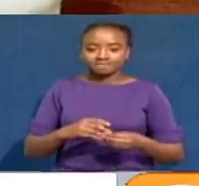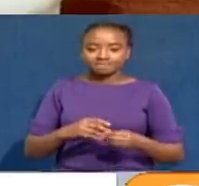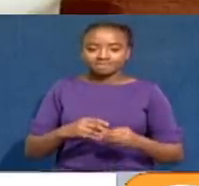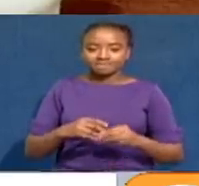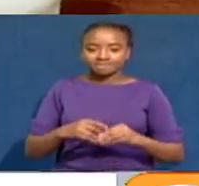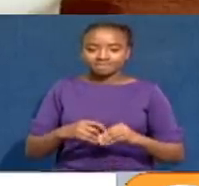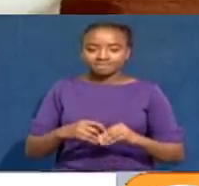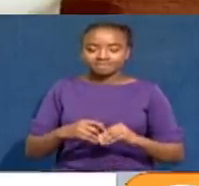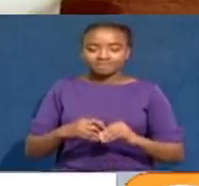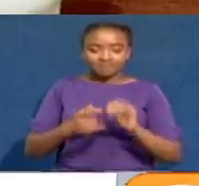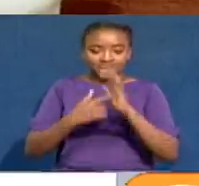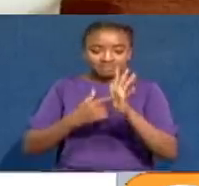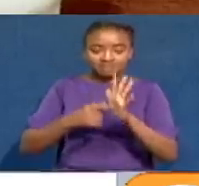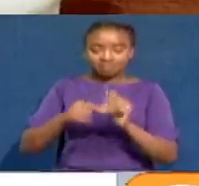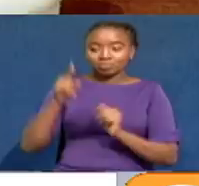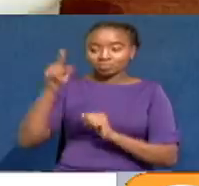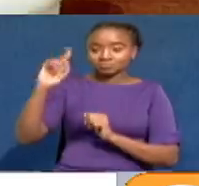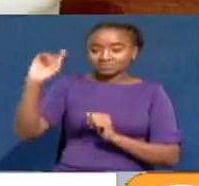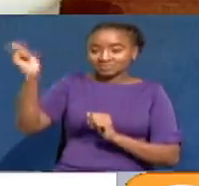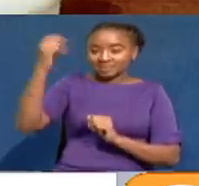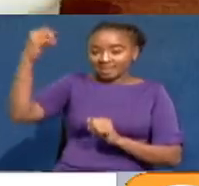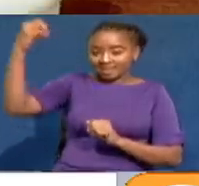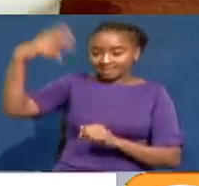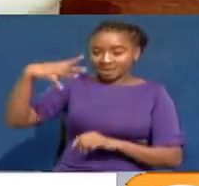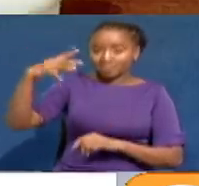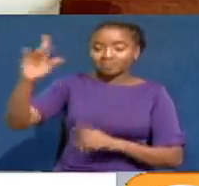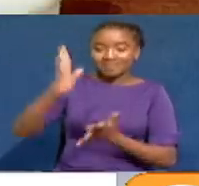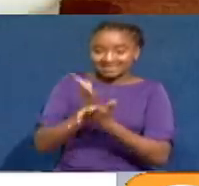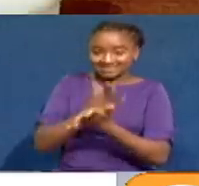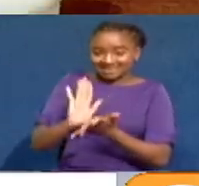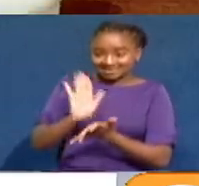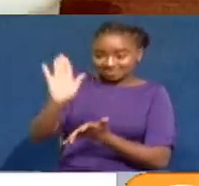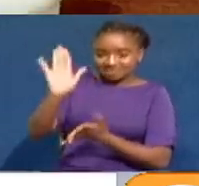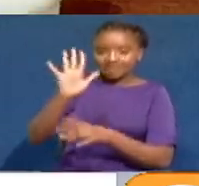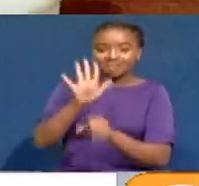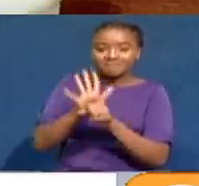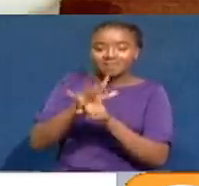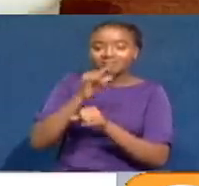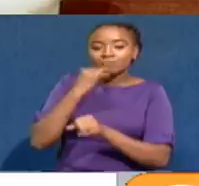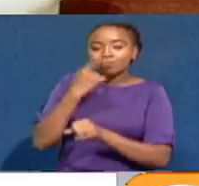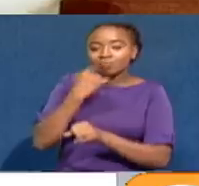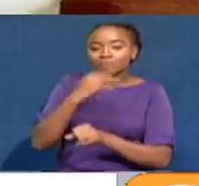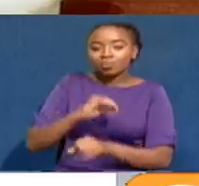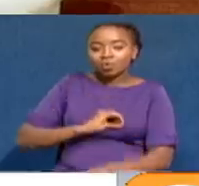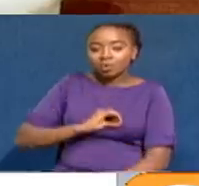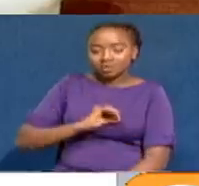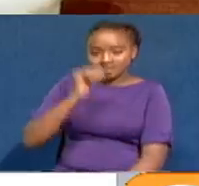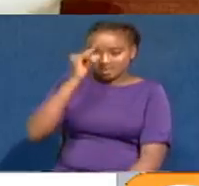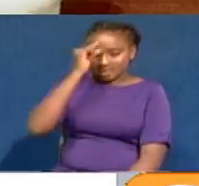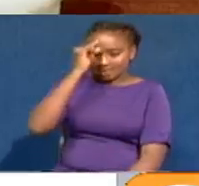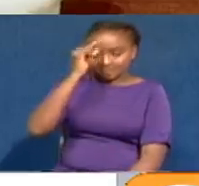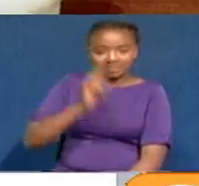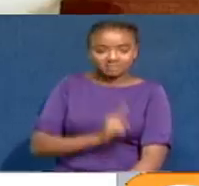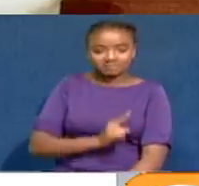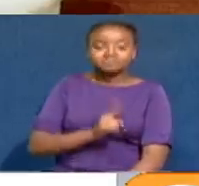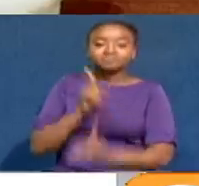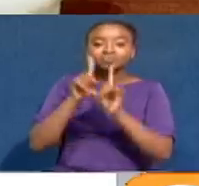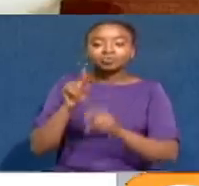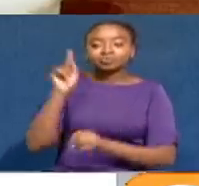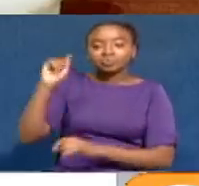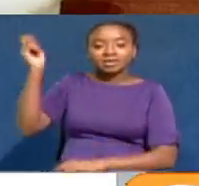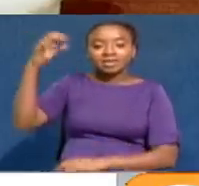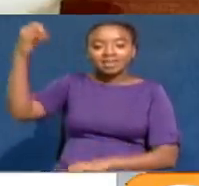because 51% of Kenya Power, or majority of shares in Kenya Power, are owned by government. Kenya Power has taken